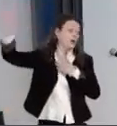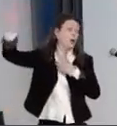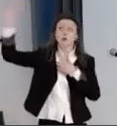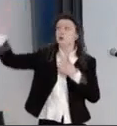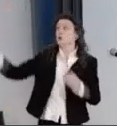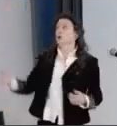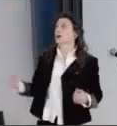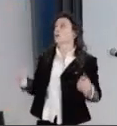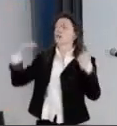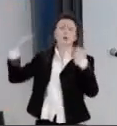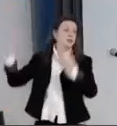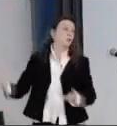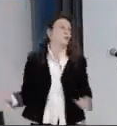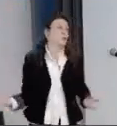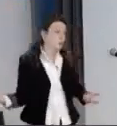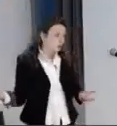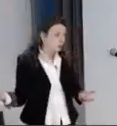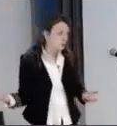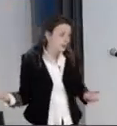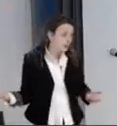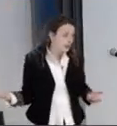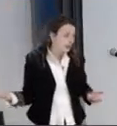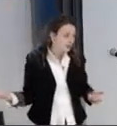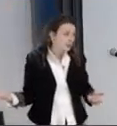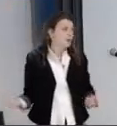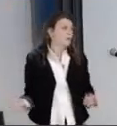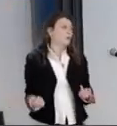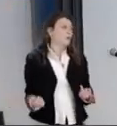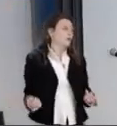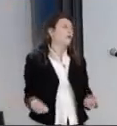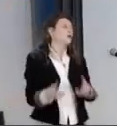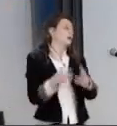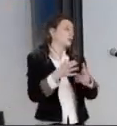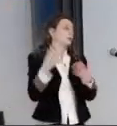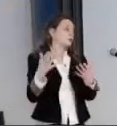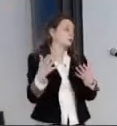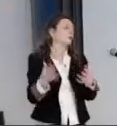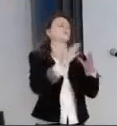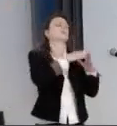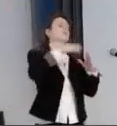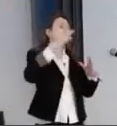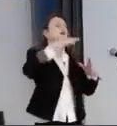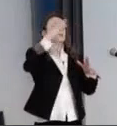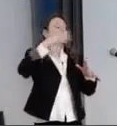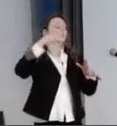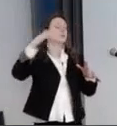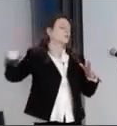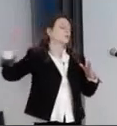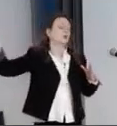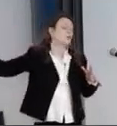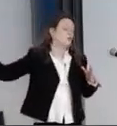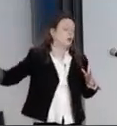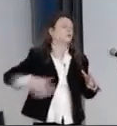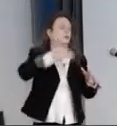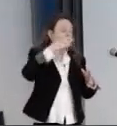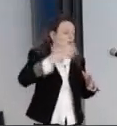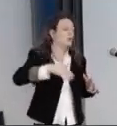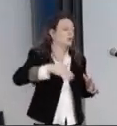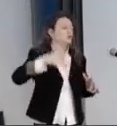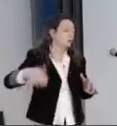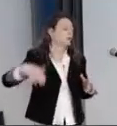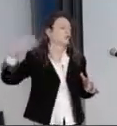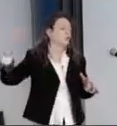fact concerning a more recent reformulation of Naima, but I mean, you can be sure perfumes are such that